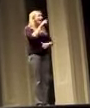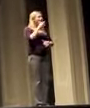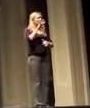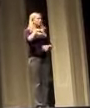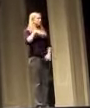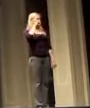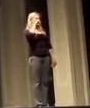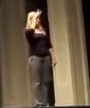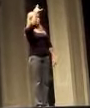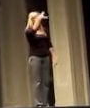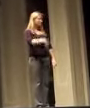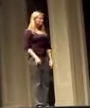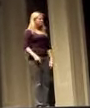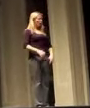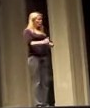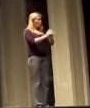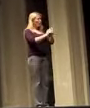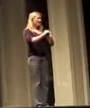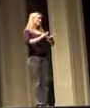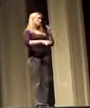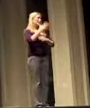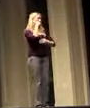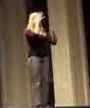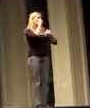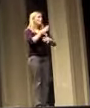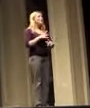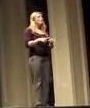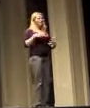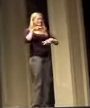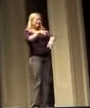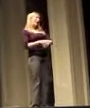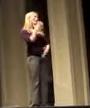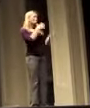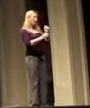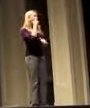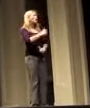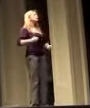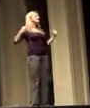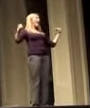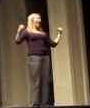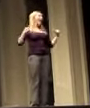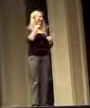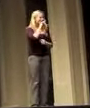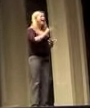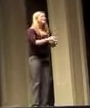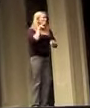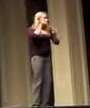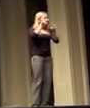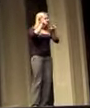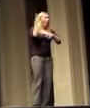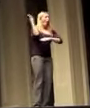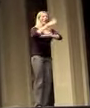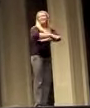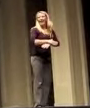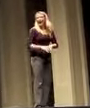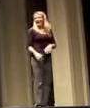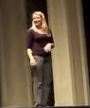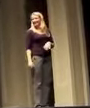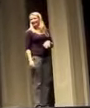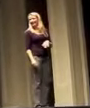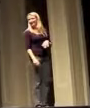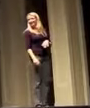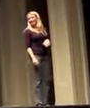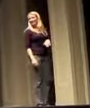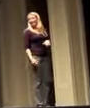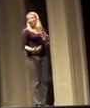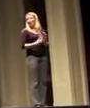Sports Illustrated puts me to sleep, but I can quote Mean Girls and 13 Going on 30 word for fucking word. See, it's time that we have pride in our little bitchness. It's time